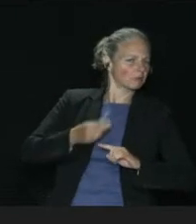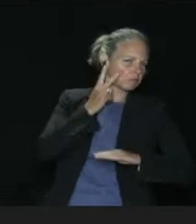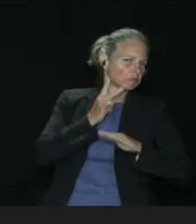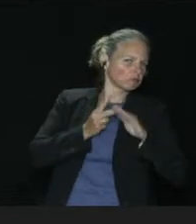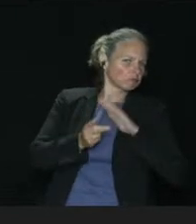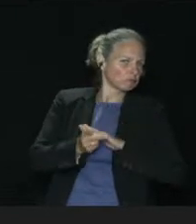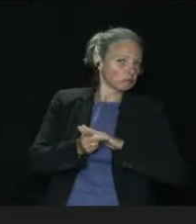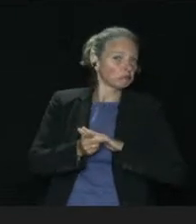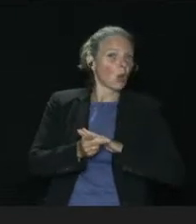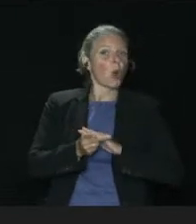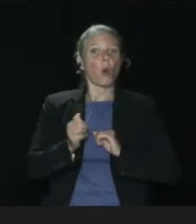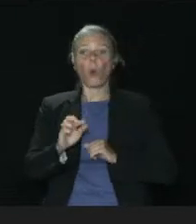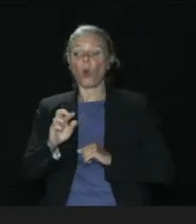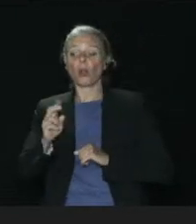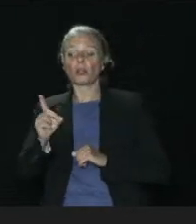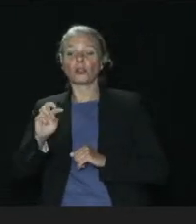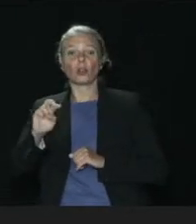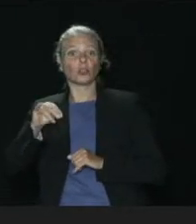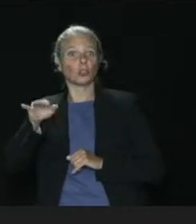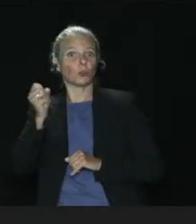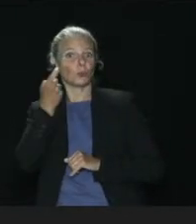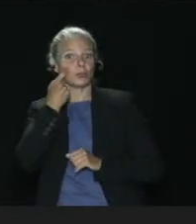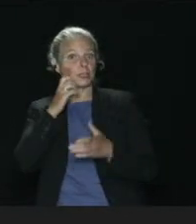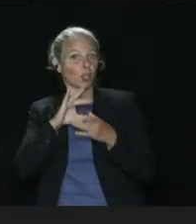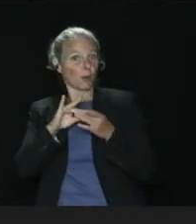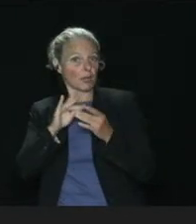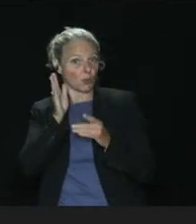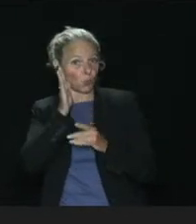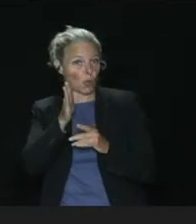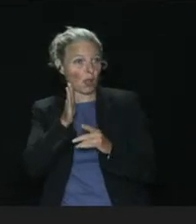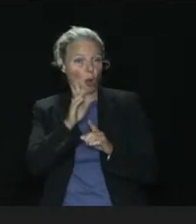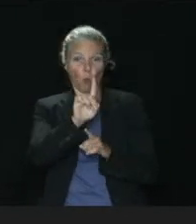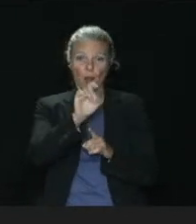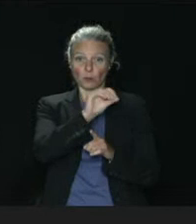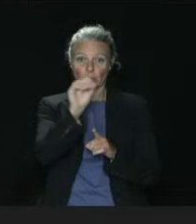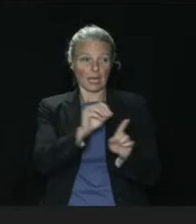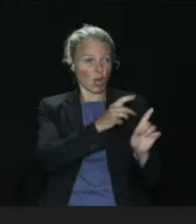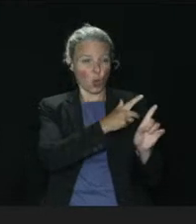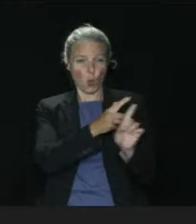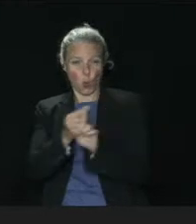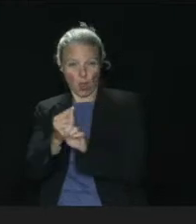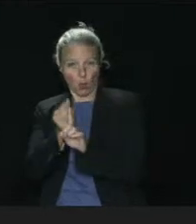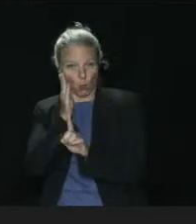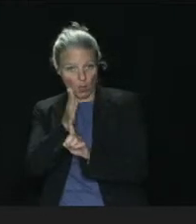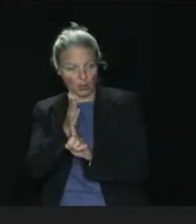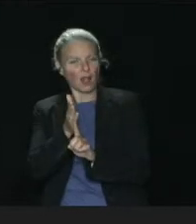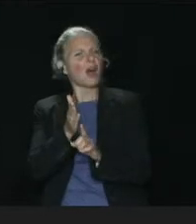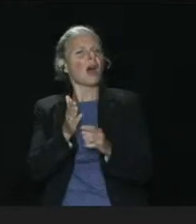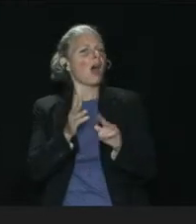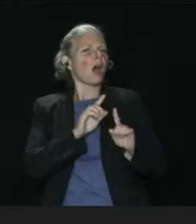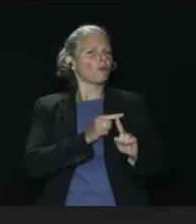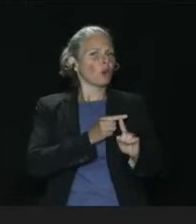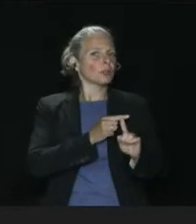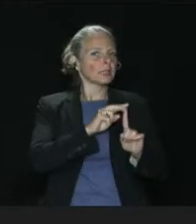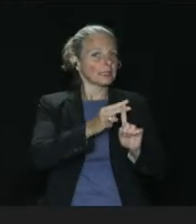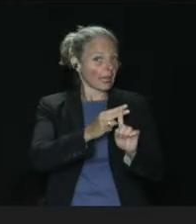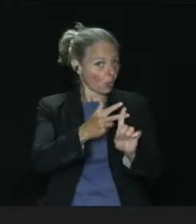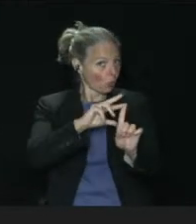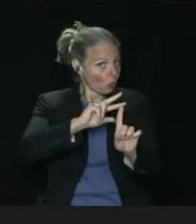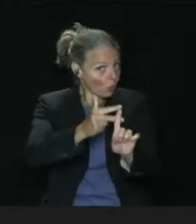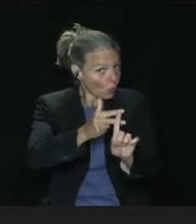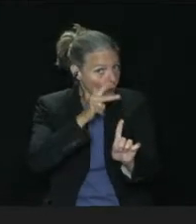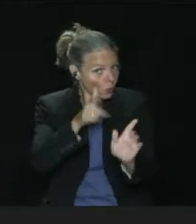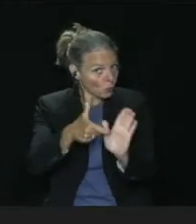hope, 100%? Are we going to need a third dose eventually? We continue to send vaccines to COVAX. Our deliveries